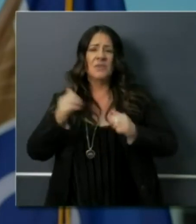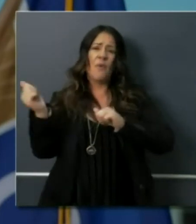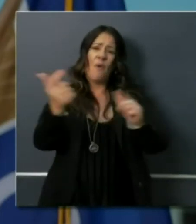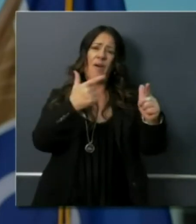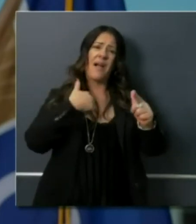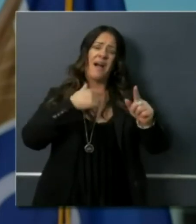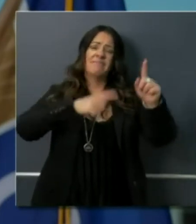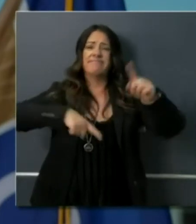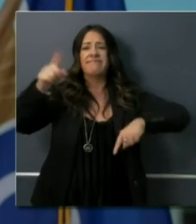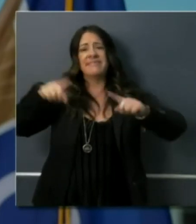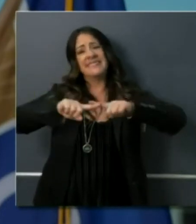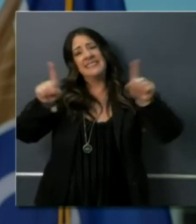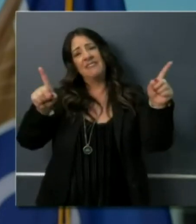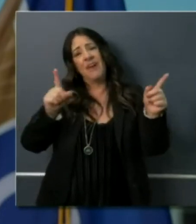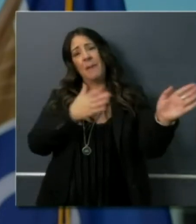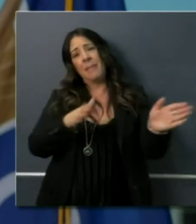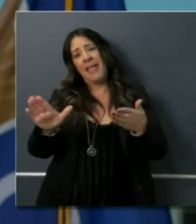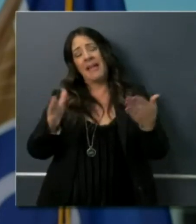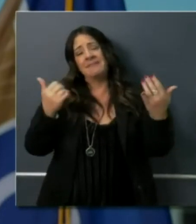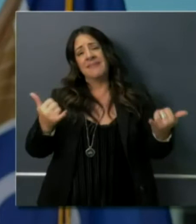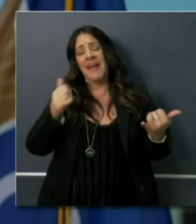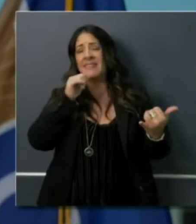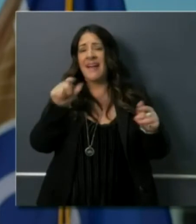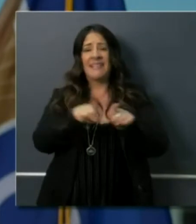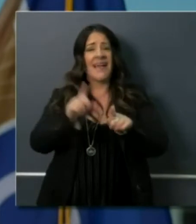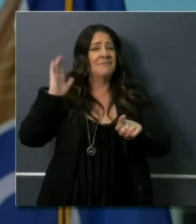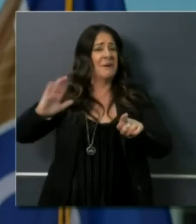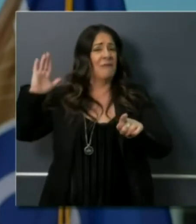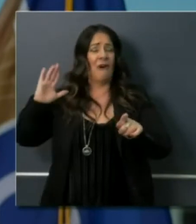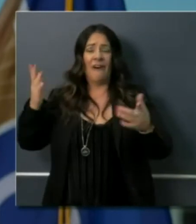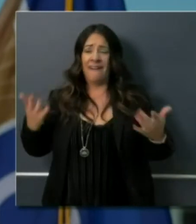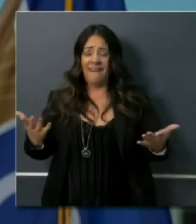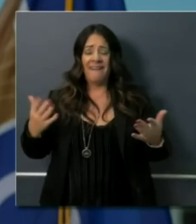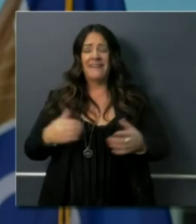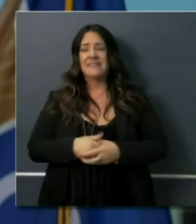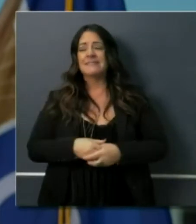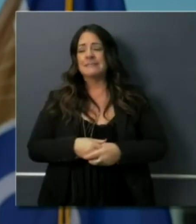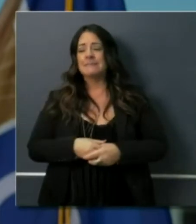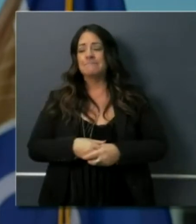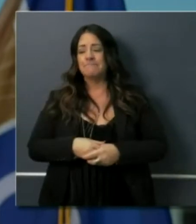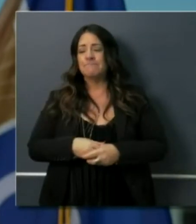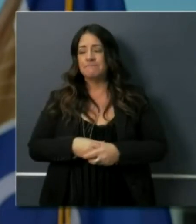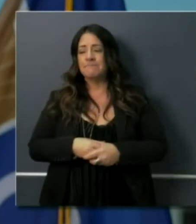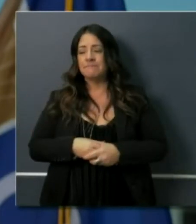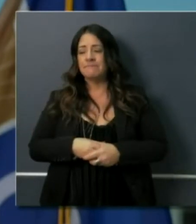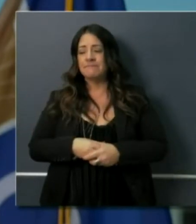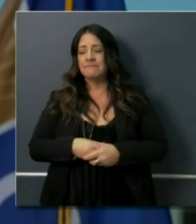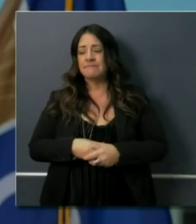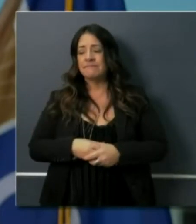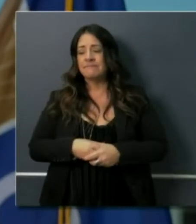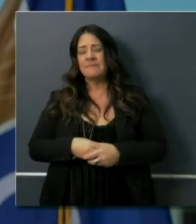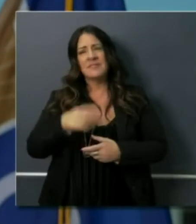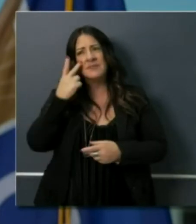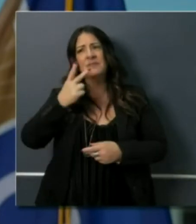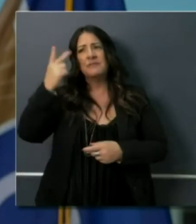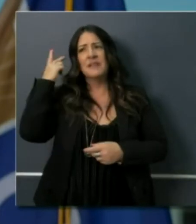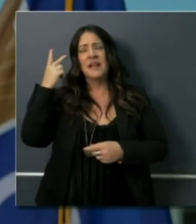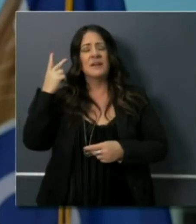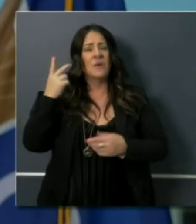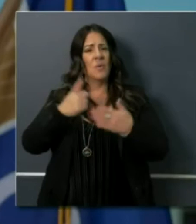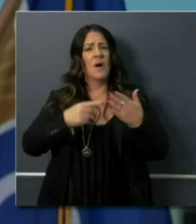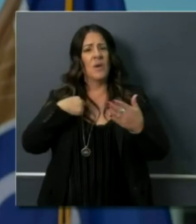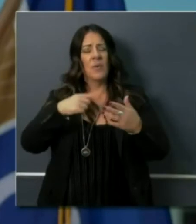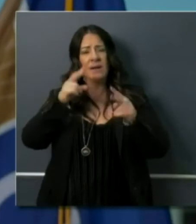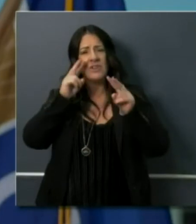plans than they've had perhaps their entire life on how one really reflects on a day like today and a weekend like we're